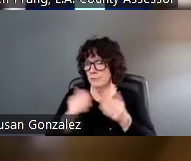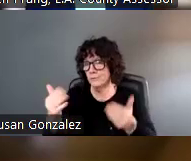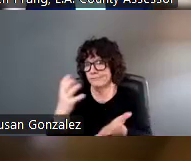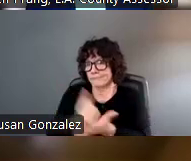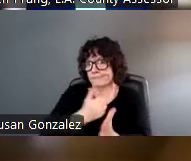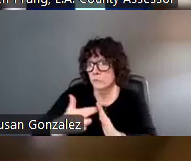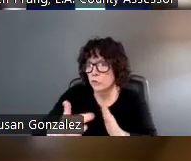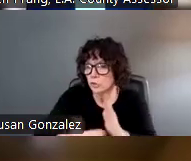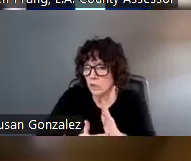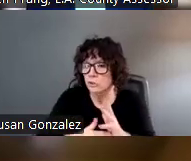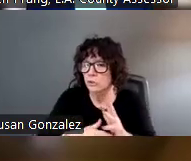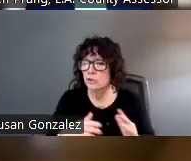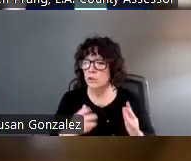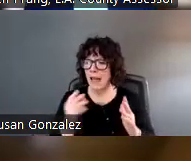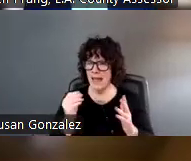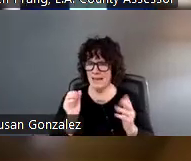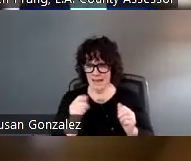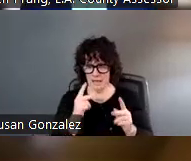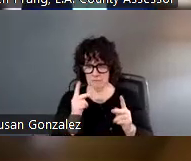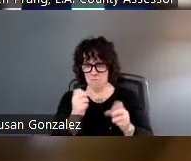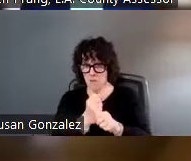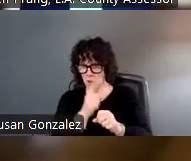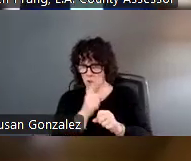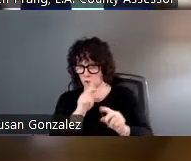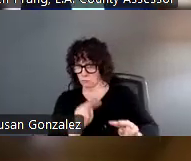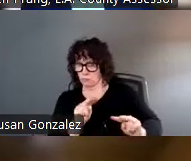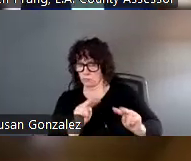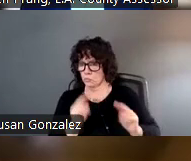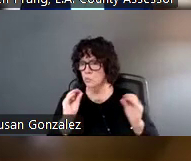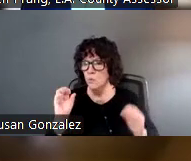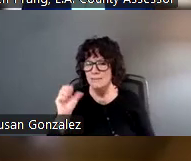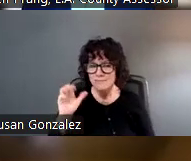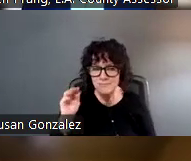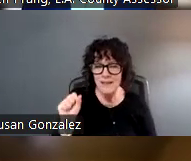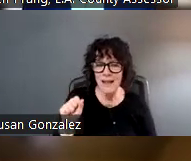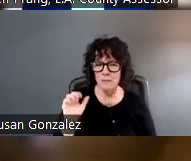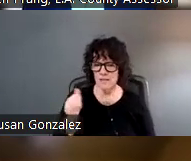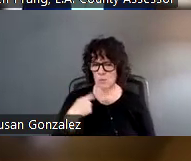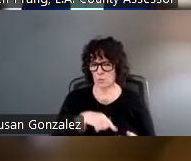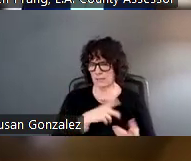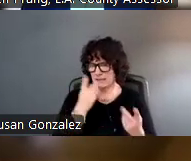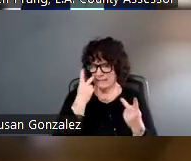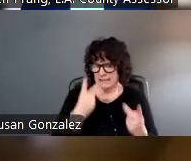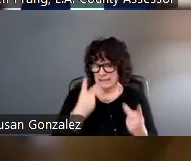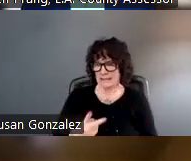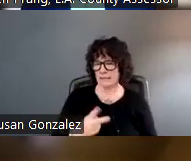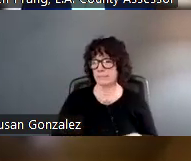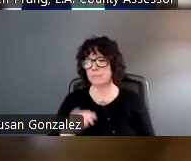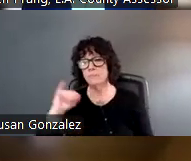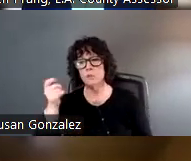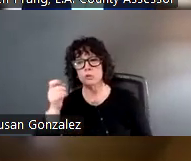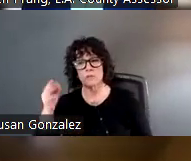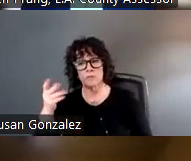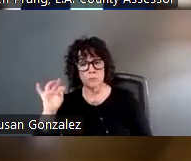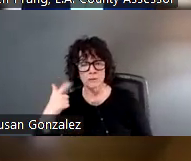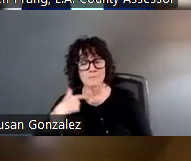working hard to try to promote the program, but as you may imagine, the assessor is not the most glamorous of elected offices, so we